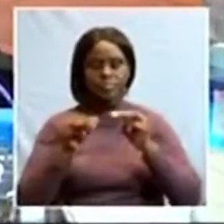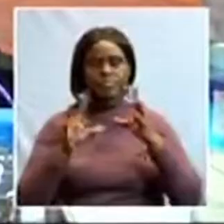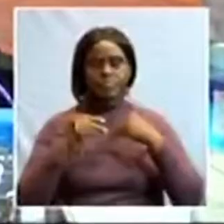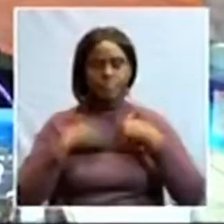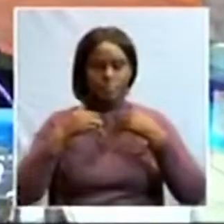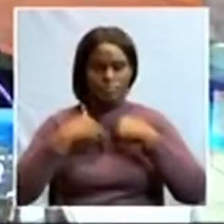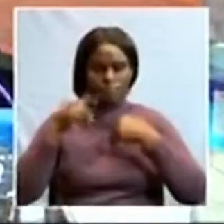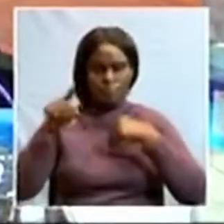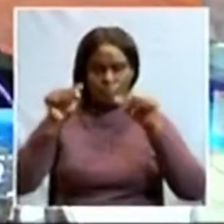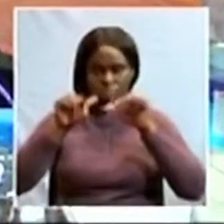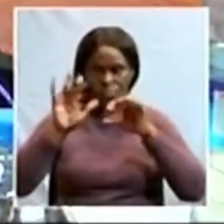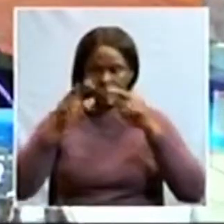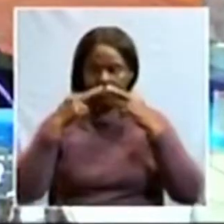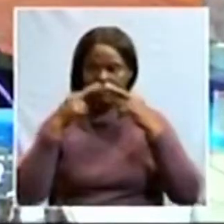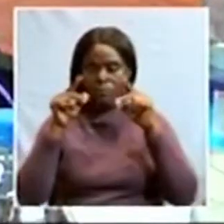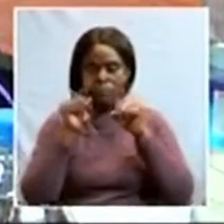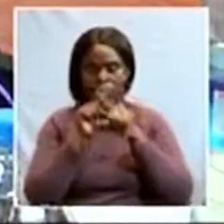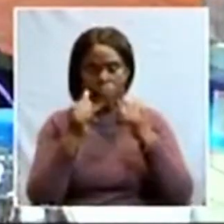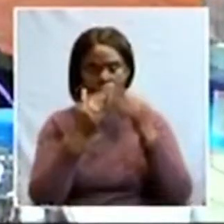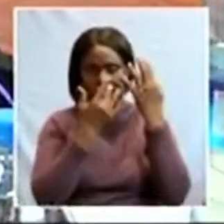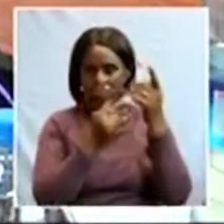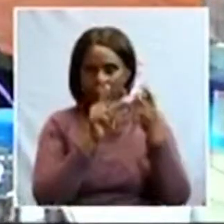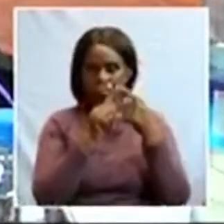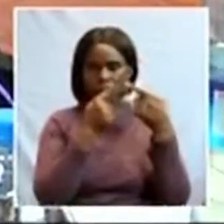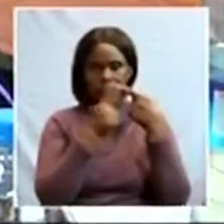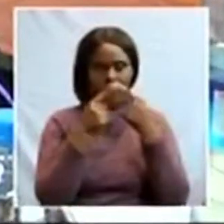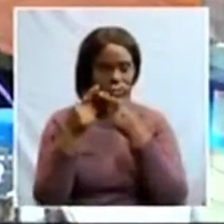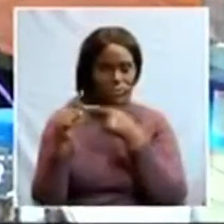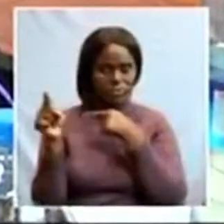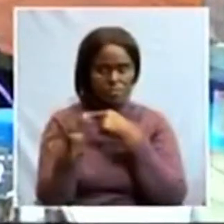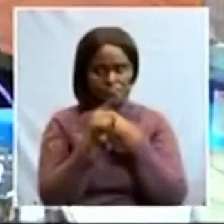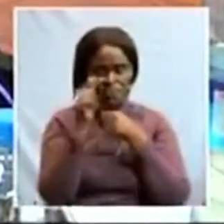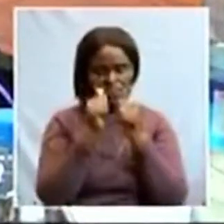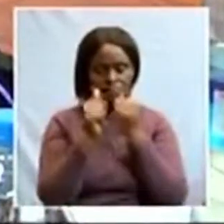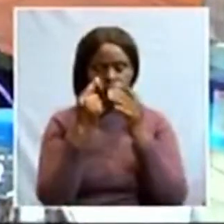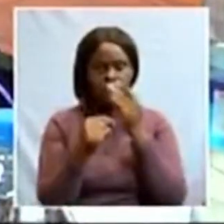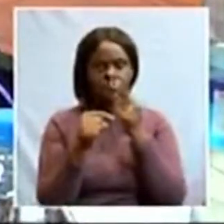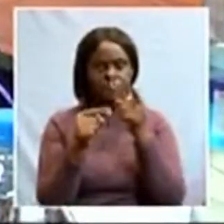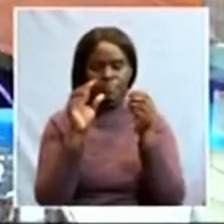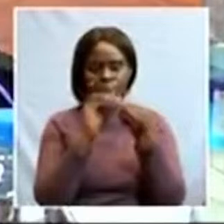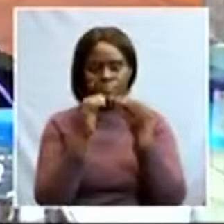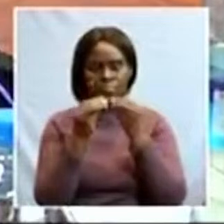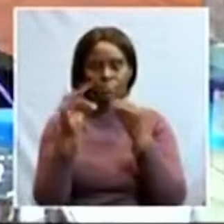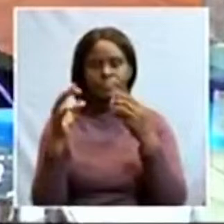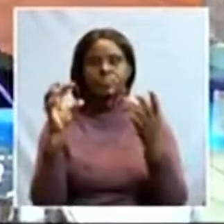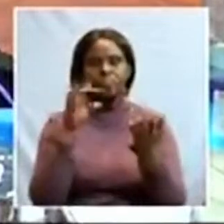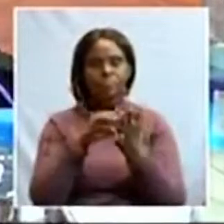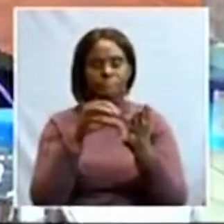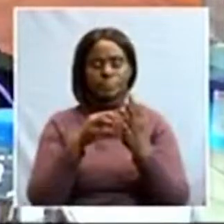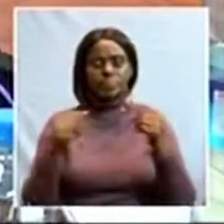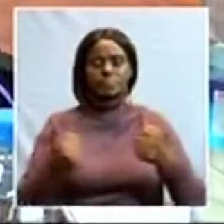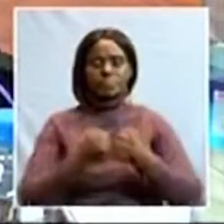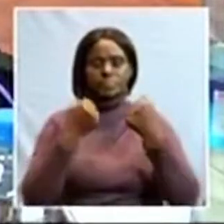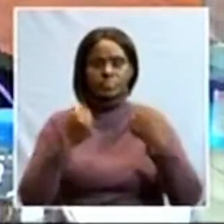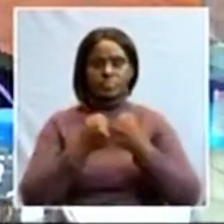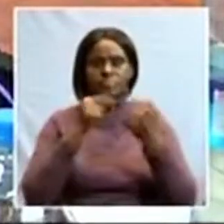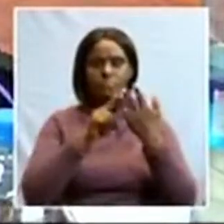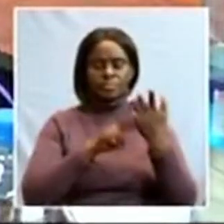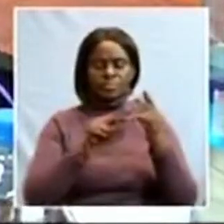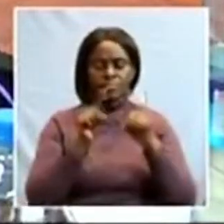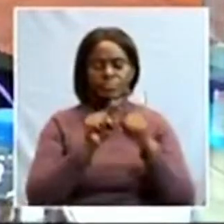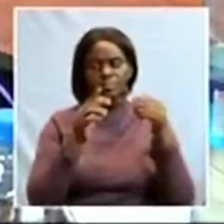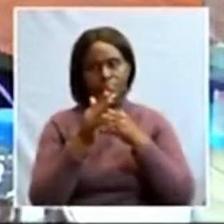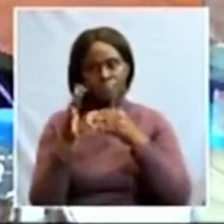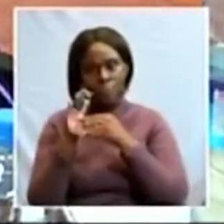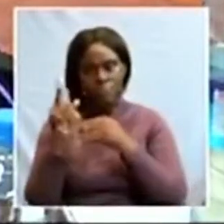acknowledges the auditor's findings and wish to state the variance was due to number of cases that were reported